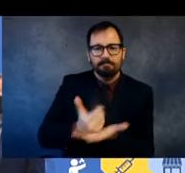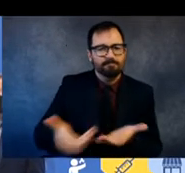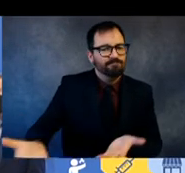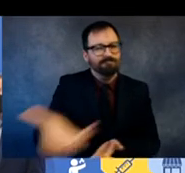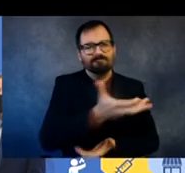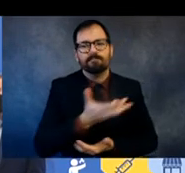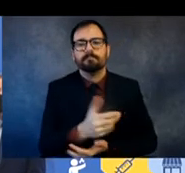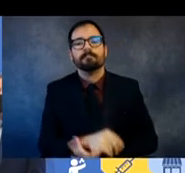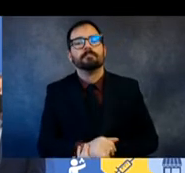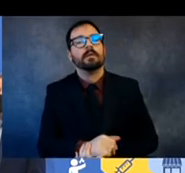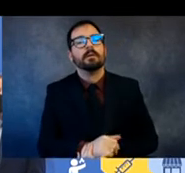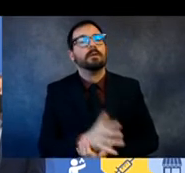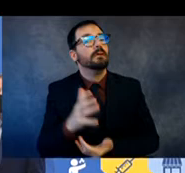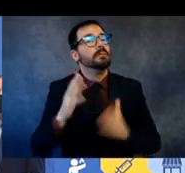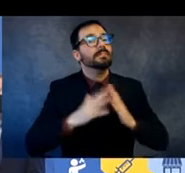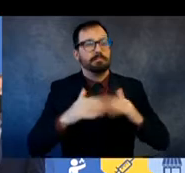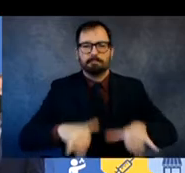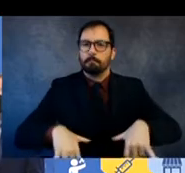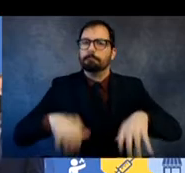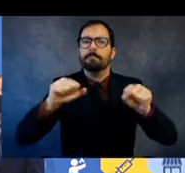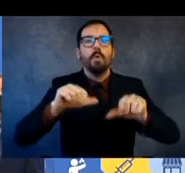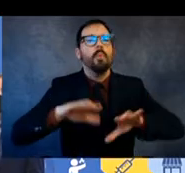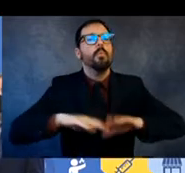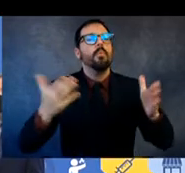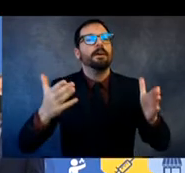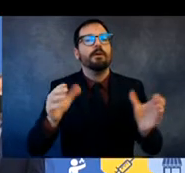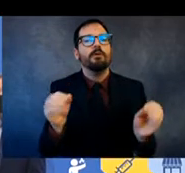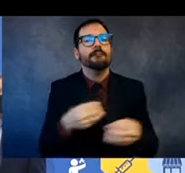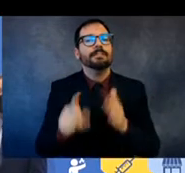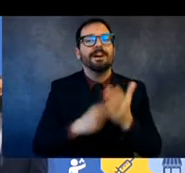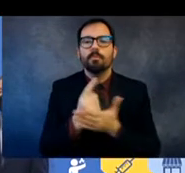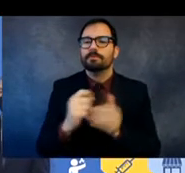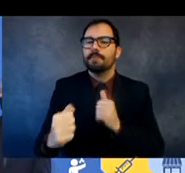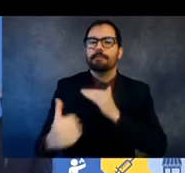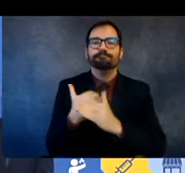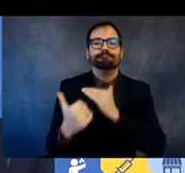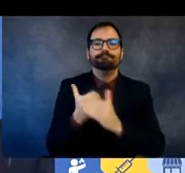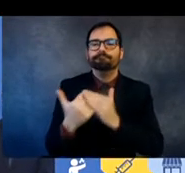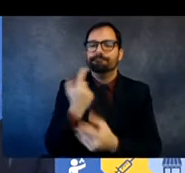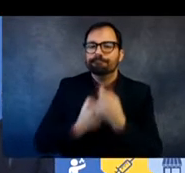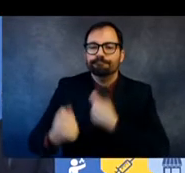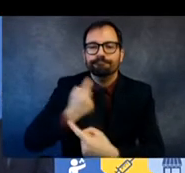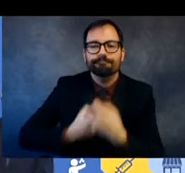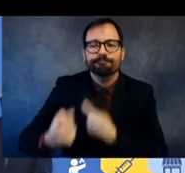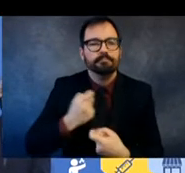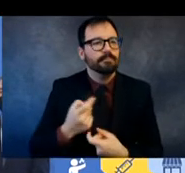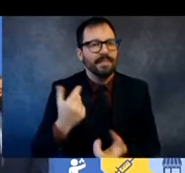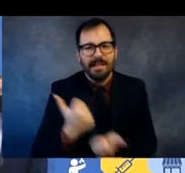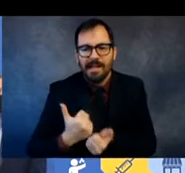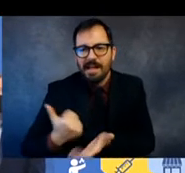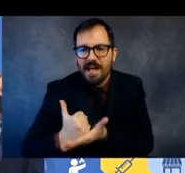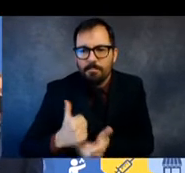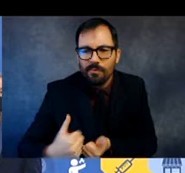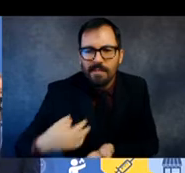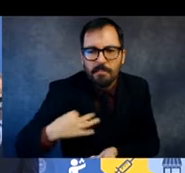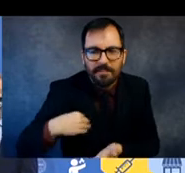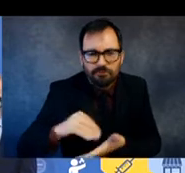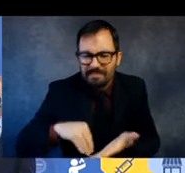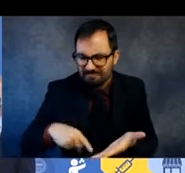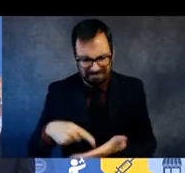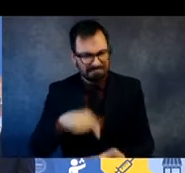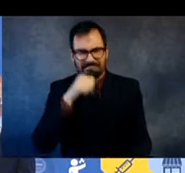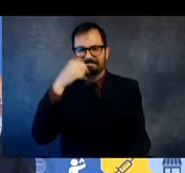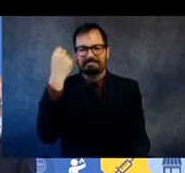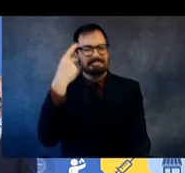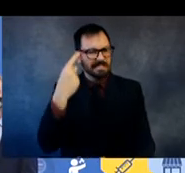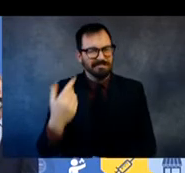workshops to help businesses with their applications. So any business that's having a hard time with applications, our Office of Small Business is here to help you. To learn